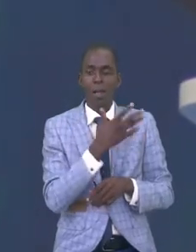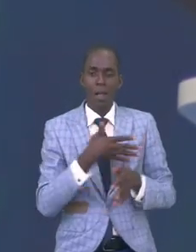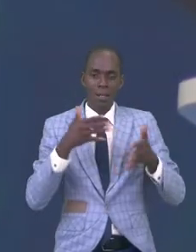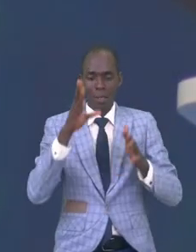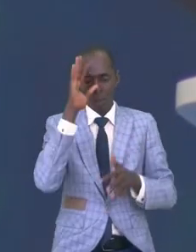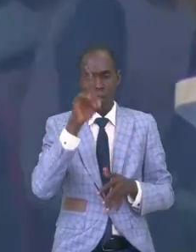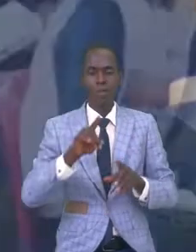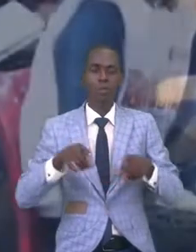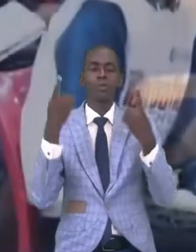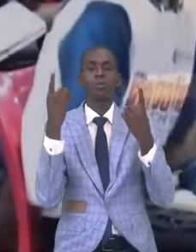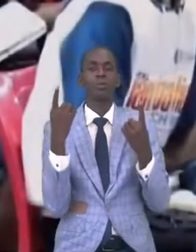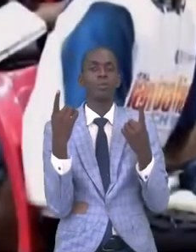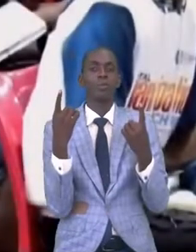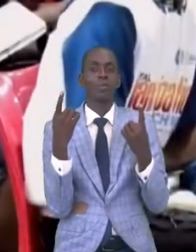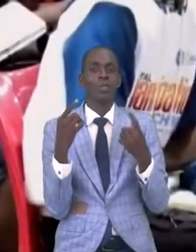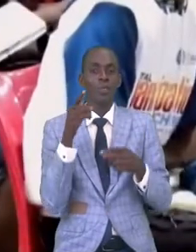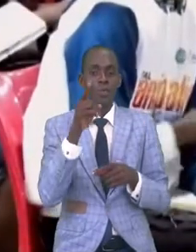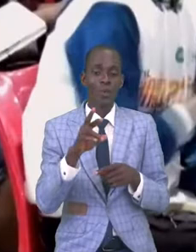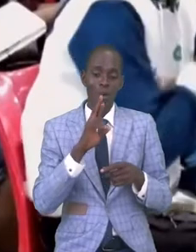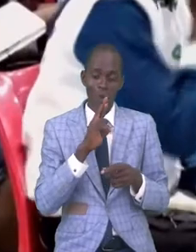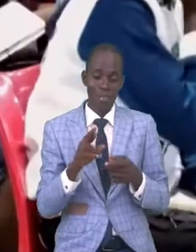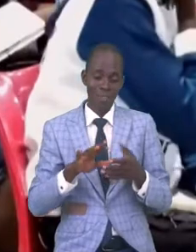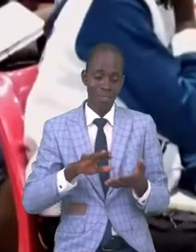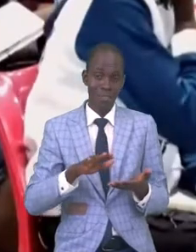go. You are there today.